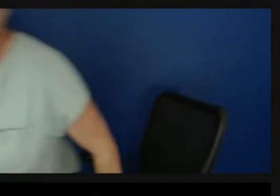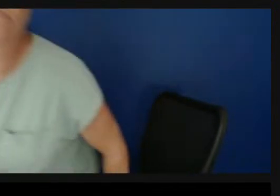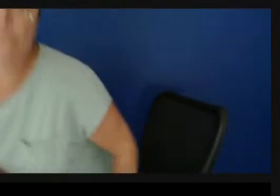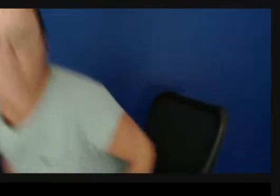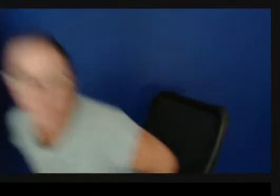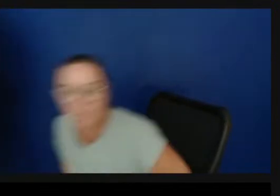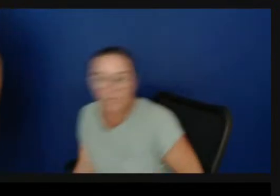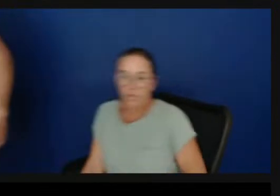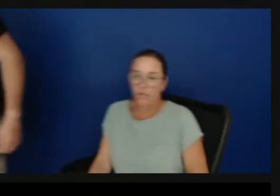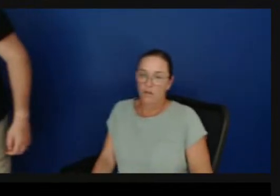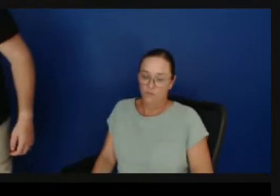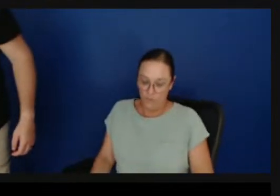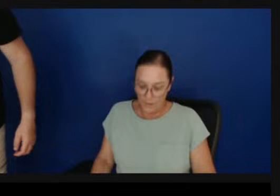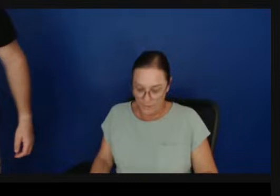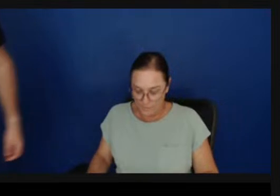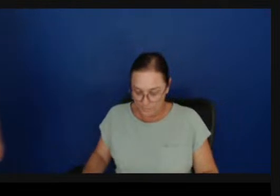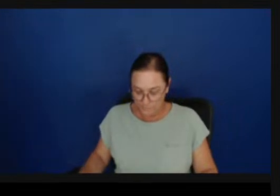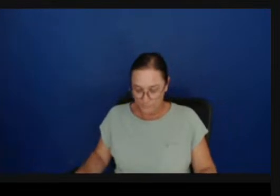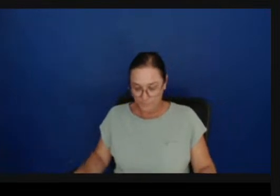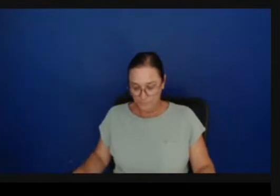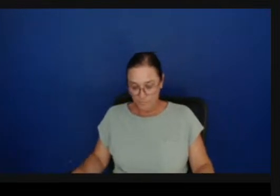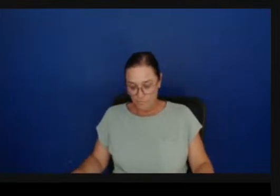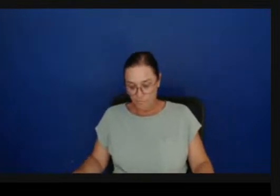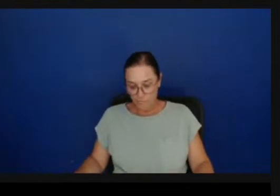Kilauea once again. So let me get this lined up here.